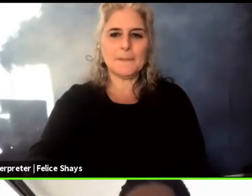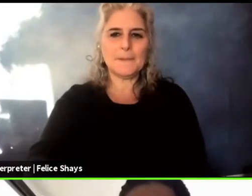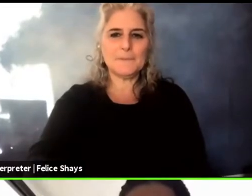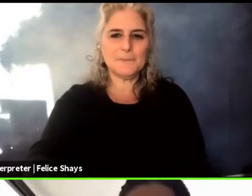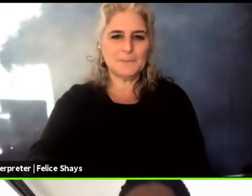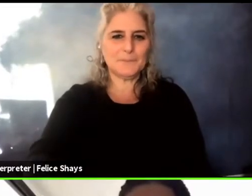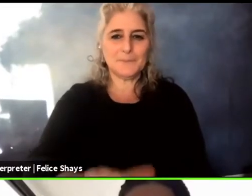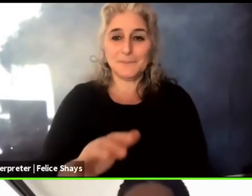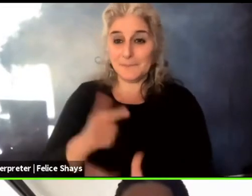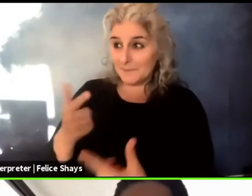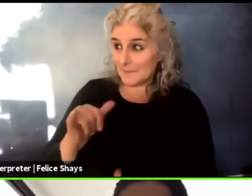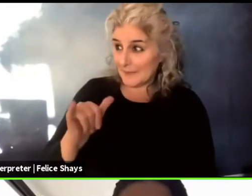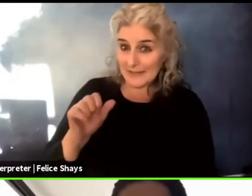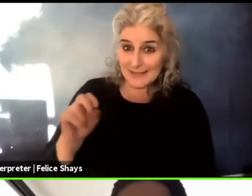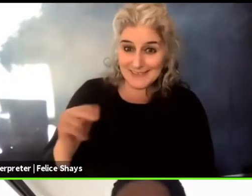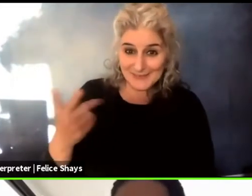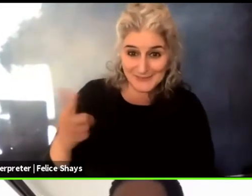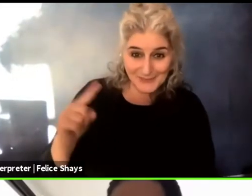Yin, do you want to go first?